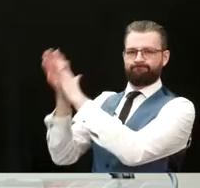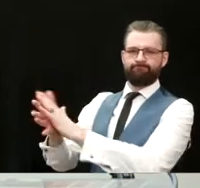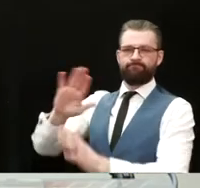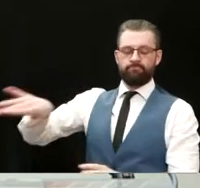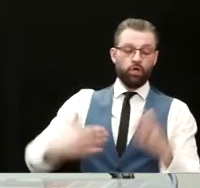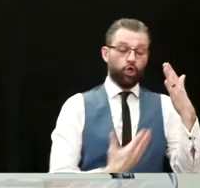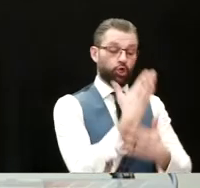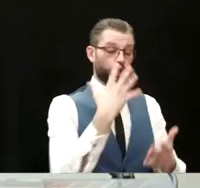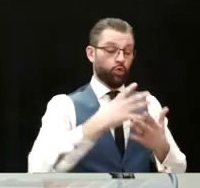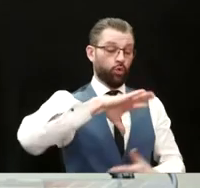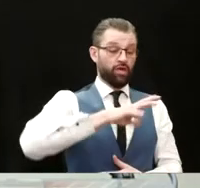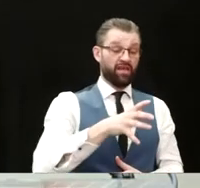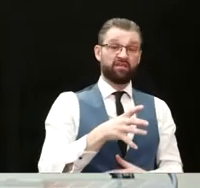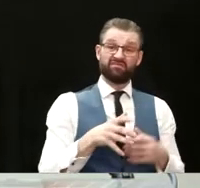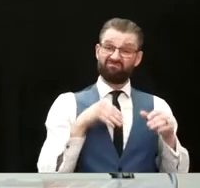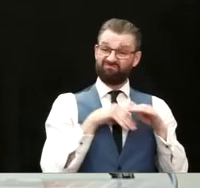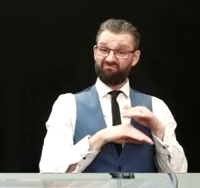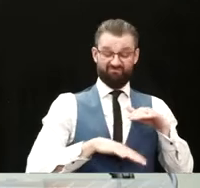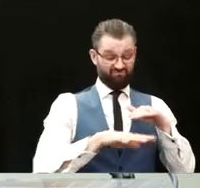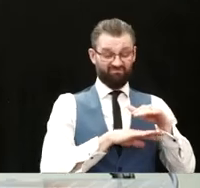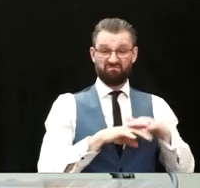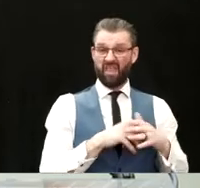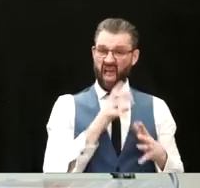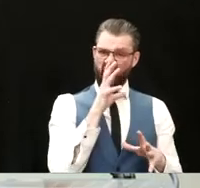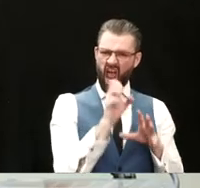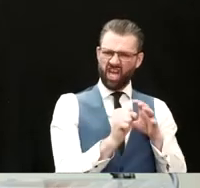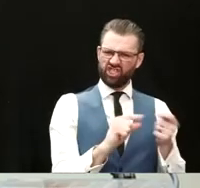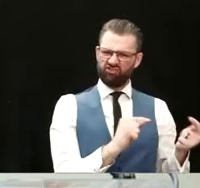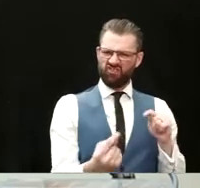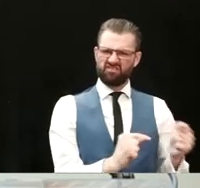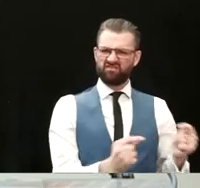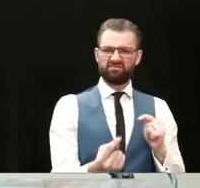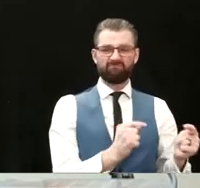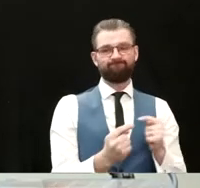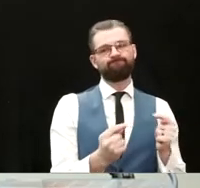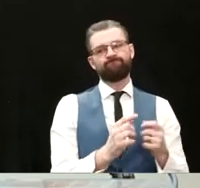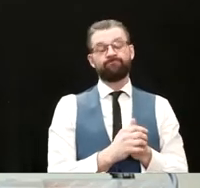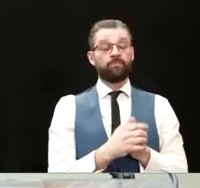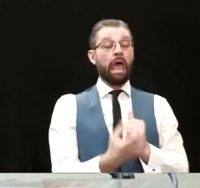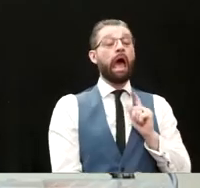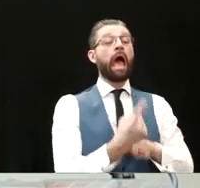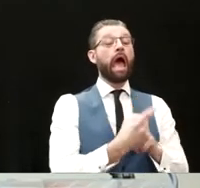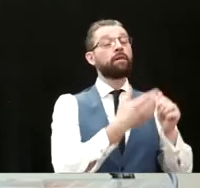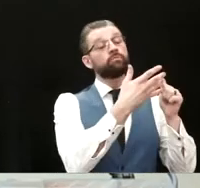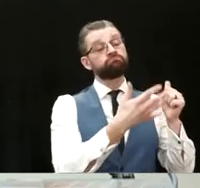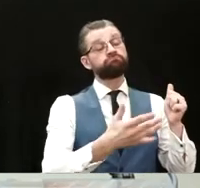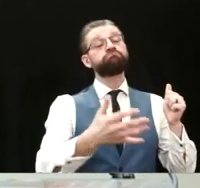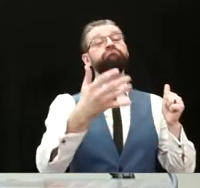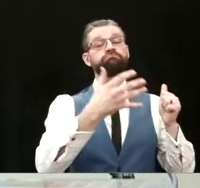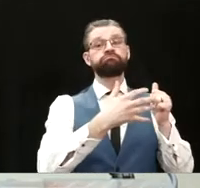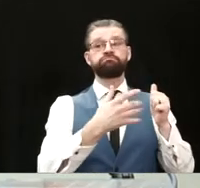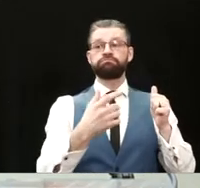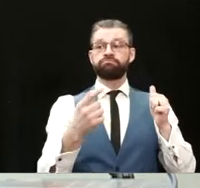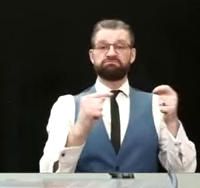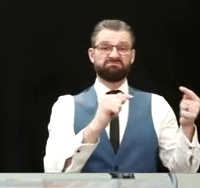the new nation was built on hatred and of one another, as a result of the visions